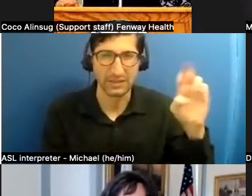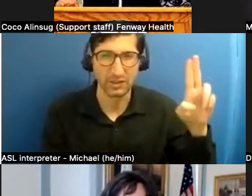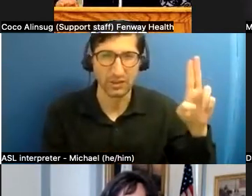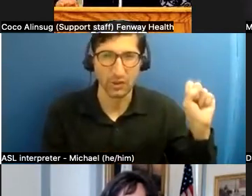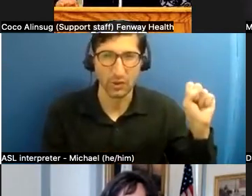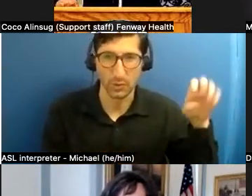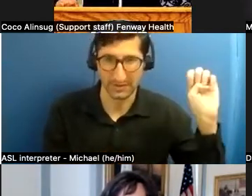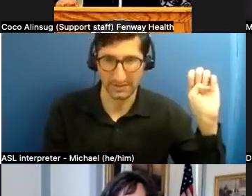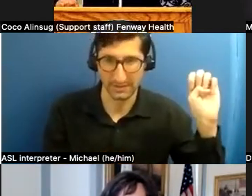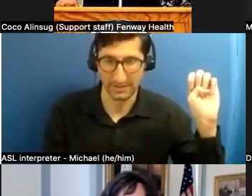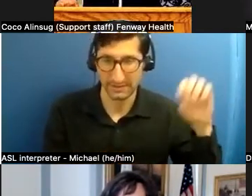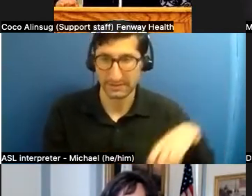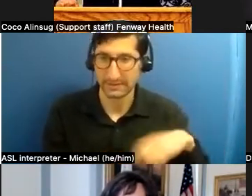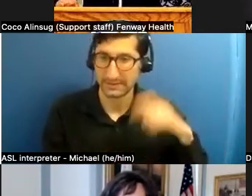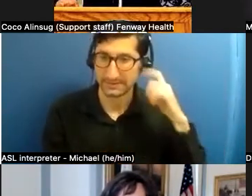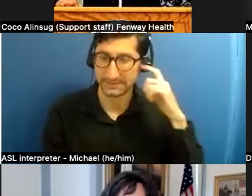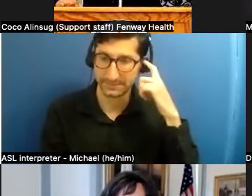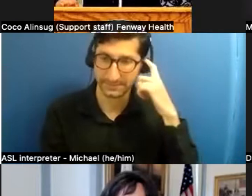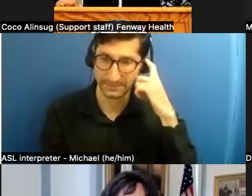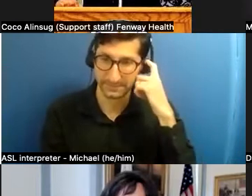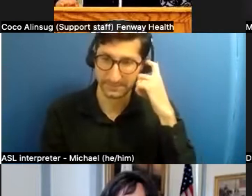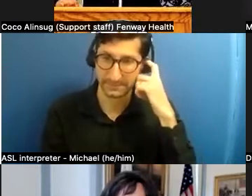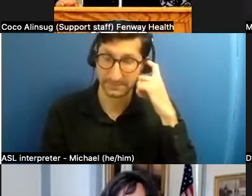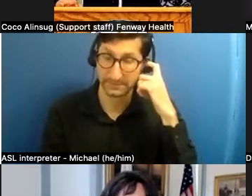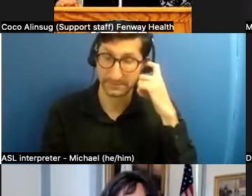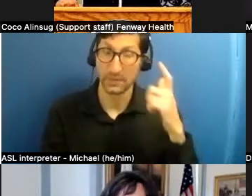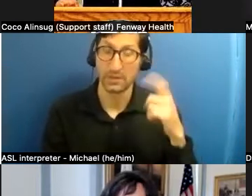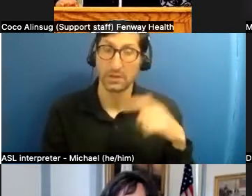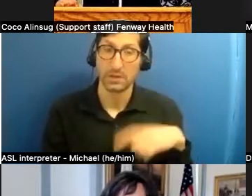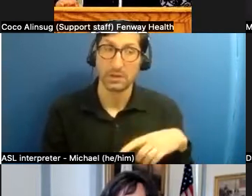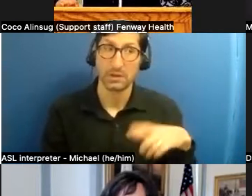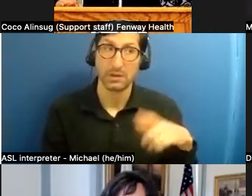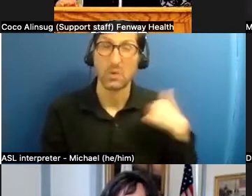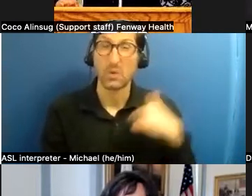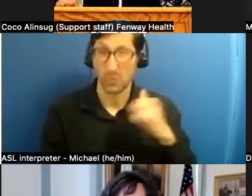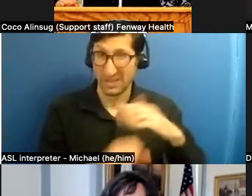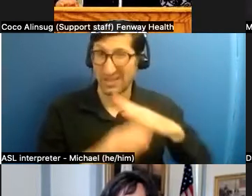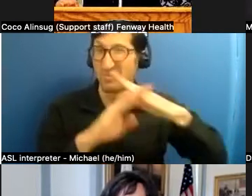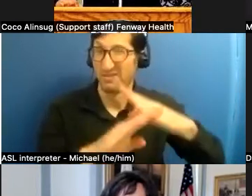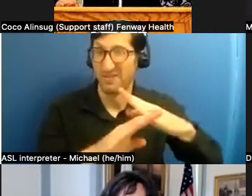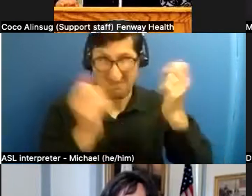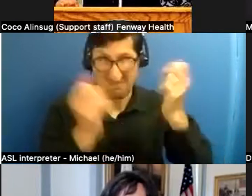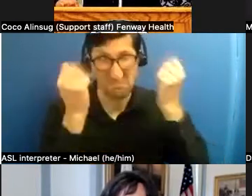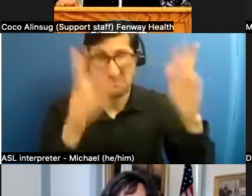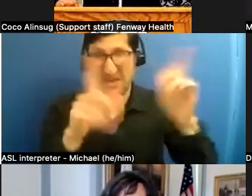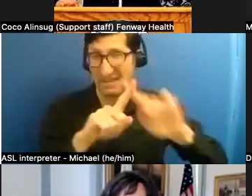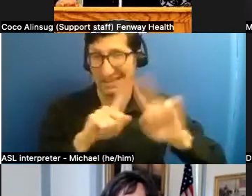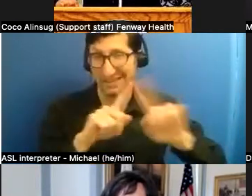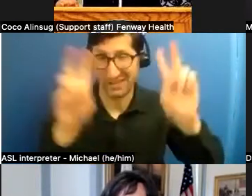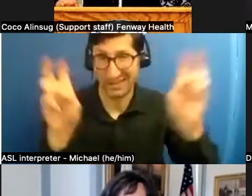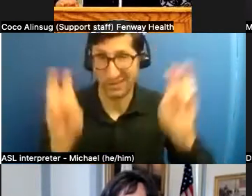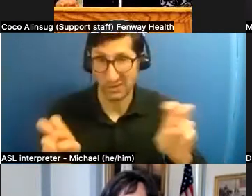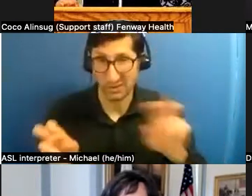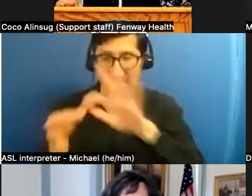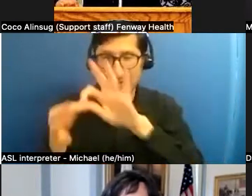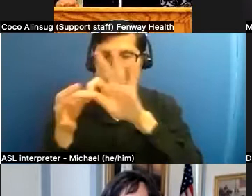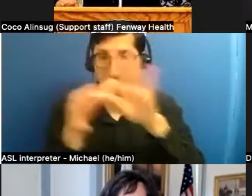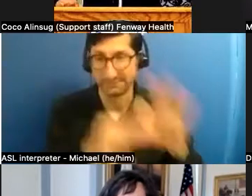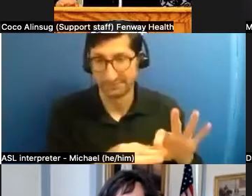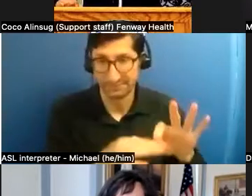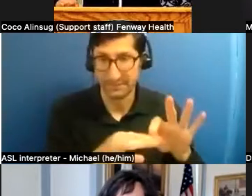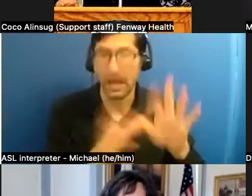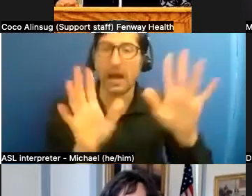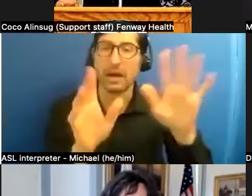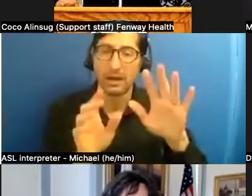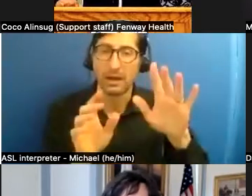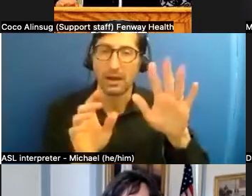range of other very preventable issues that can be addressed, particularly